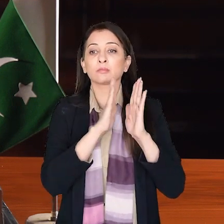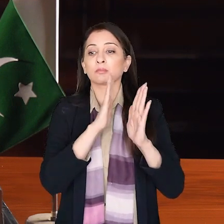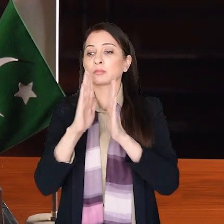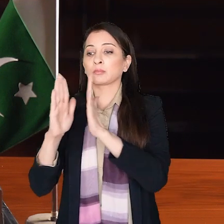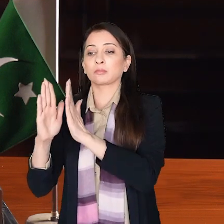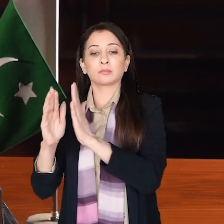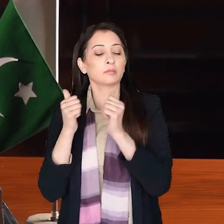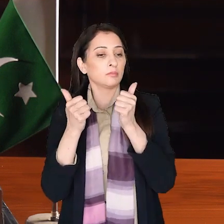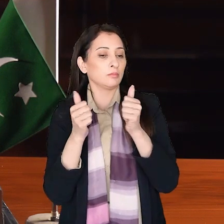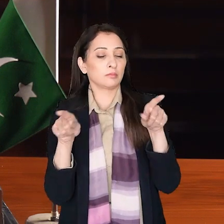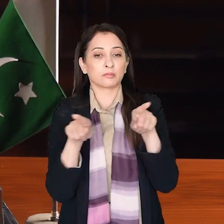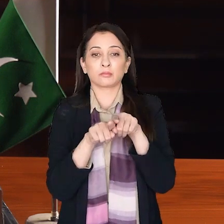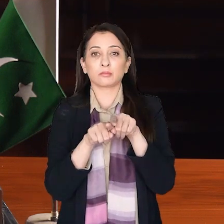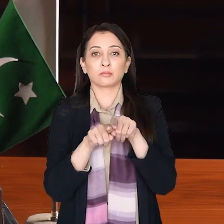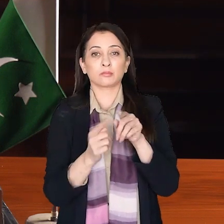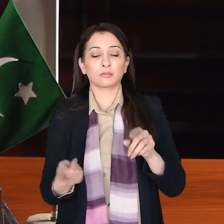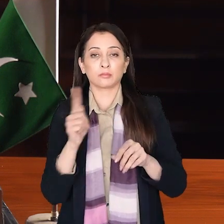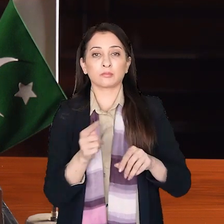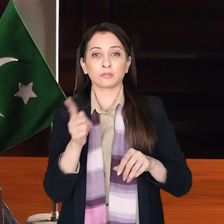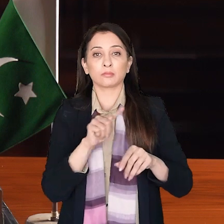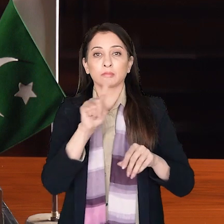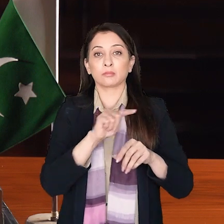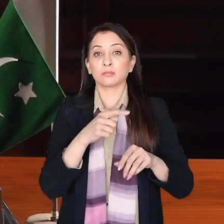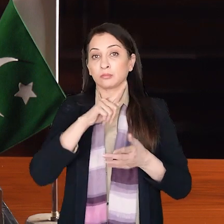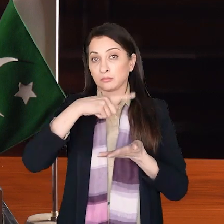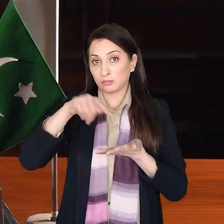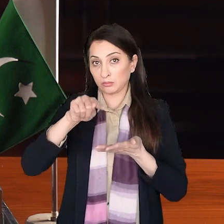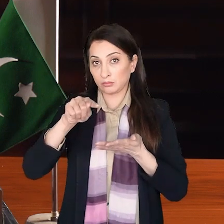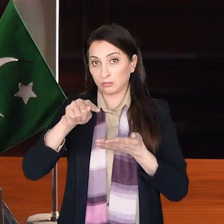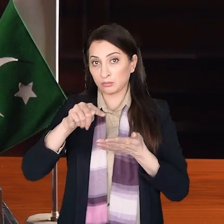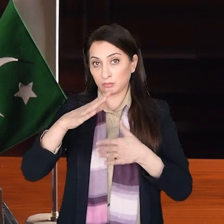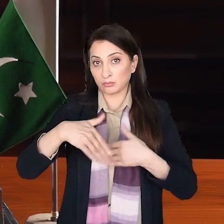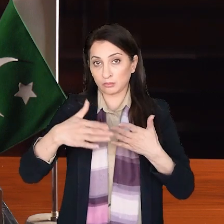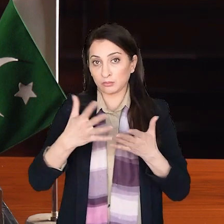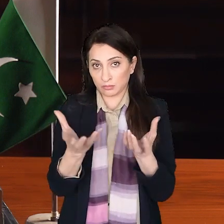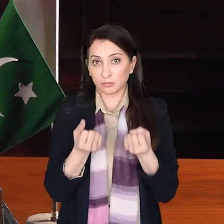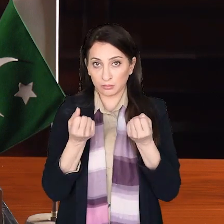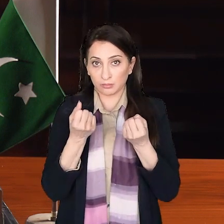discipline of doing it each and every single day till we get it right and then some.